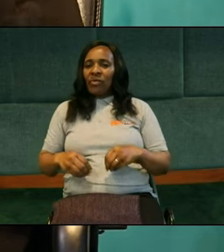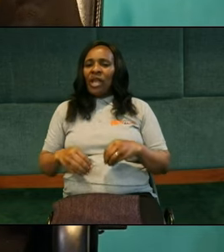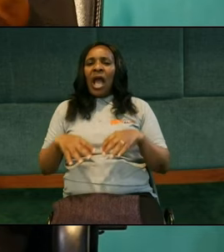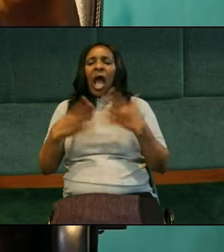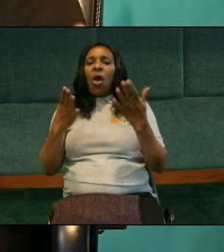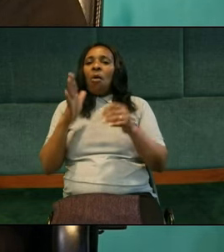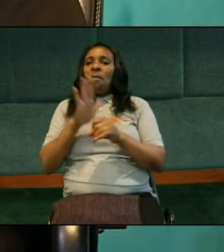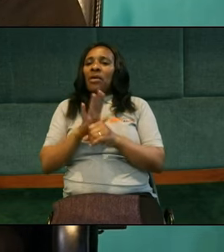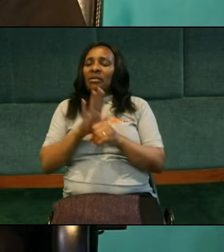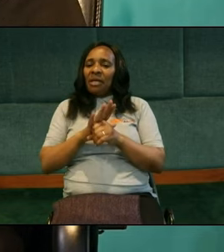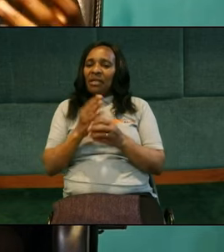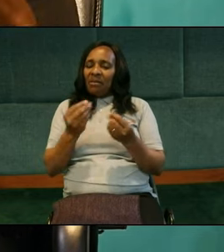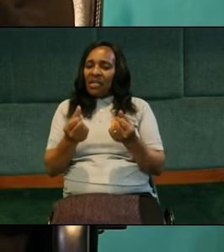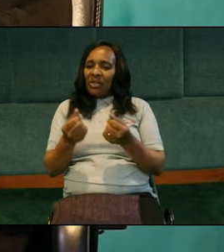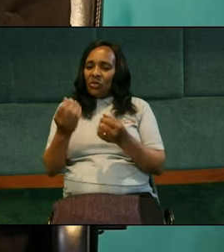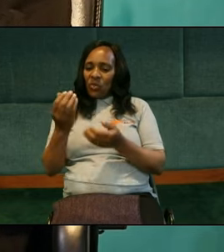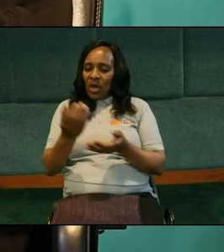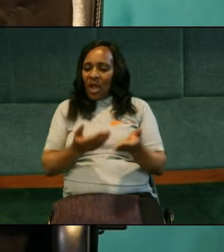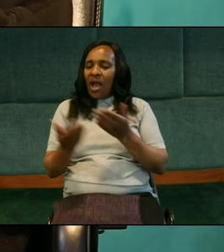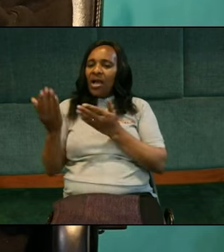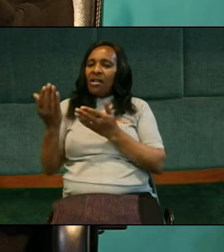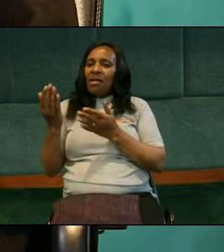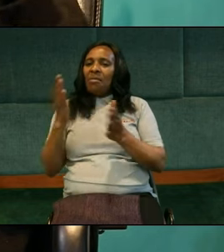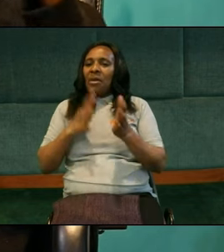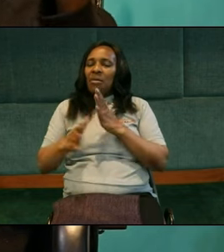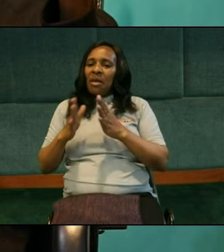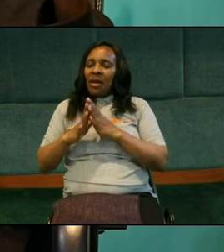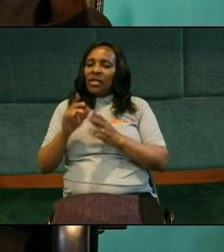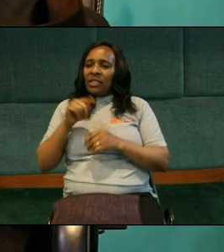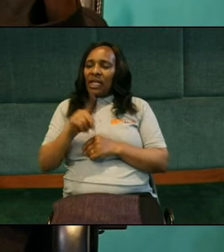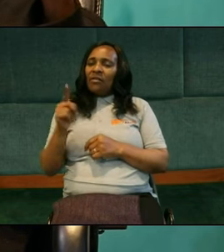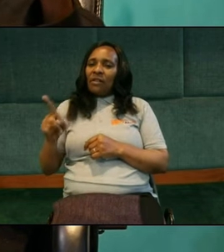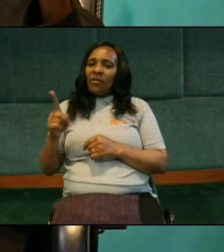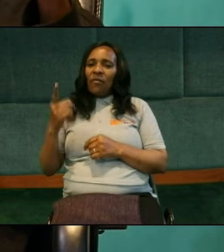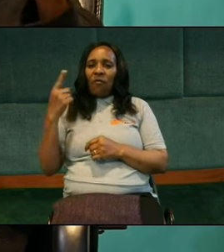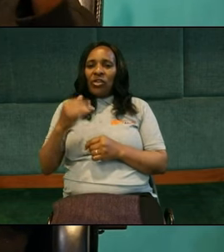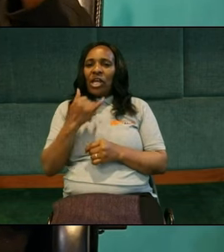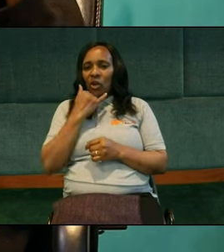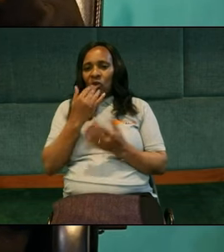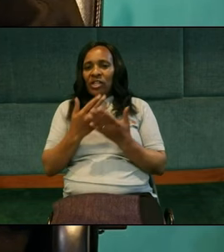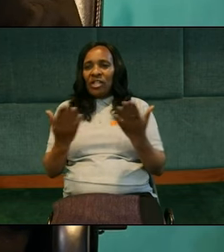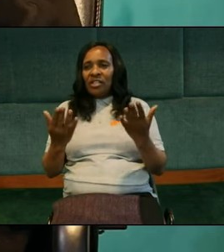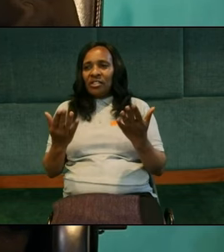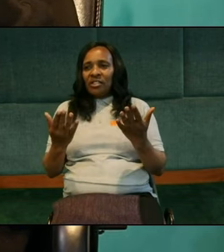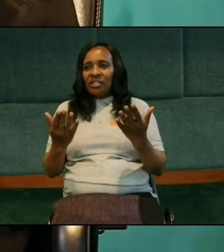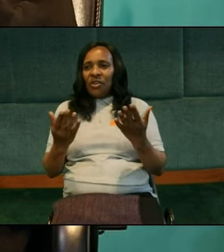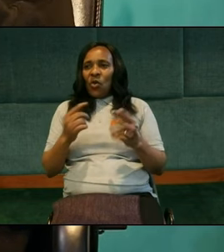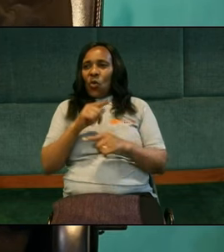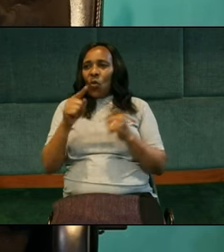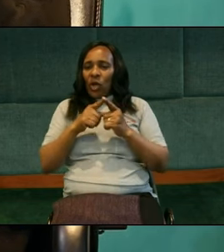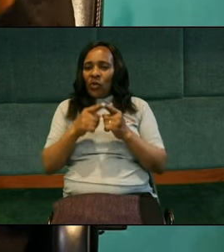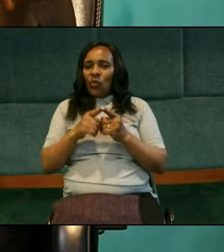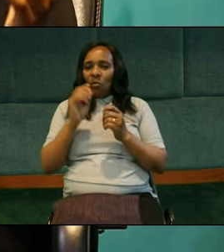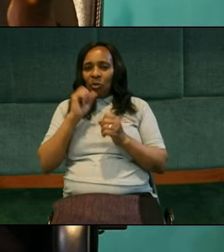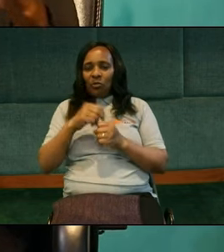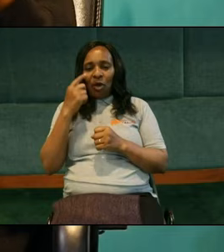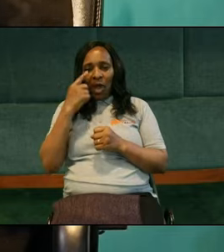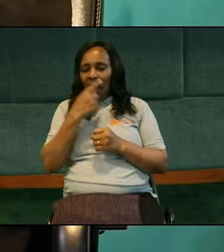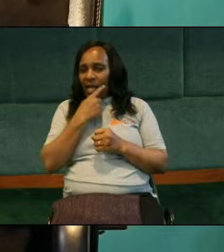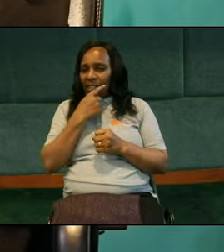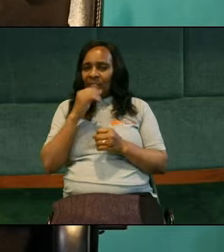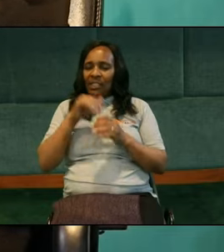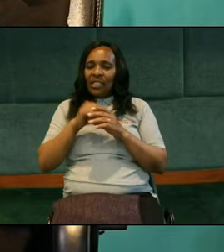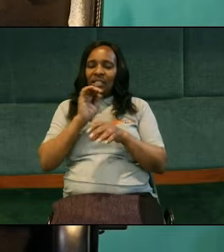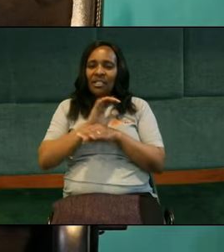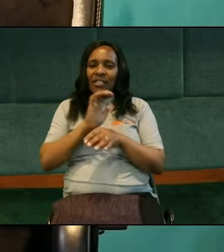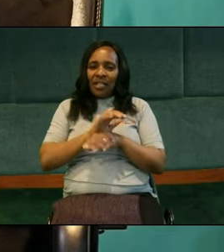how much money you're going to carry there. Mm-hmm. You're preparing yourself for the wrong thing while you're supposed to be turning your eyes on Jesus.